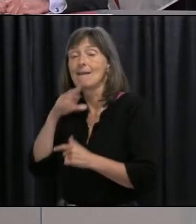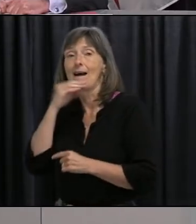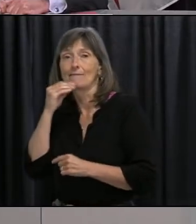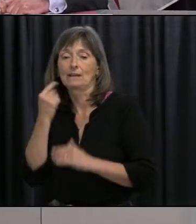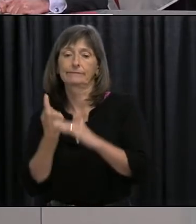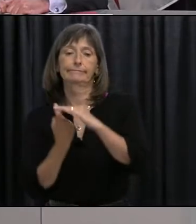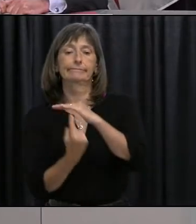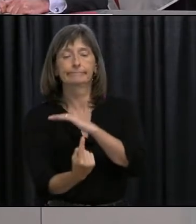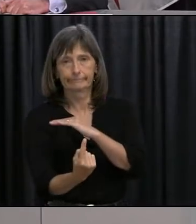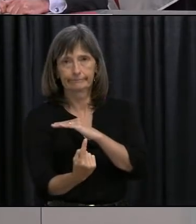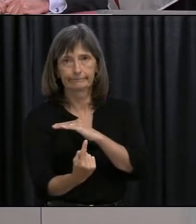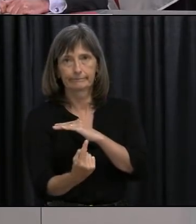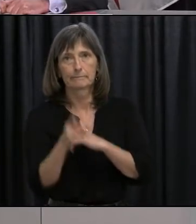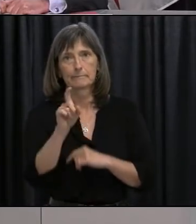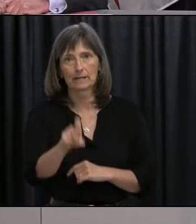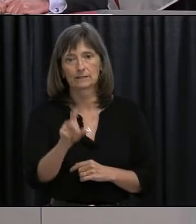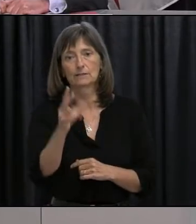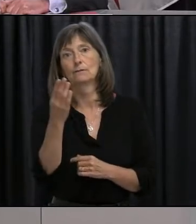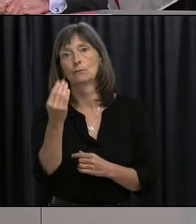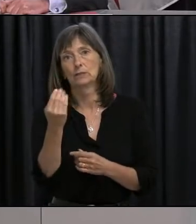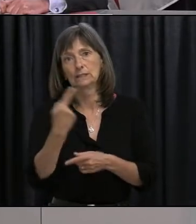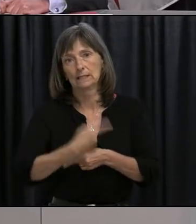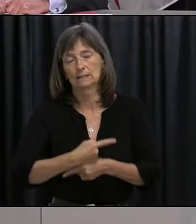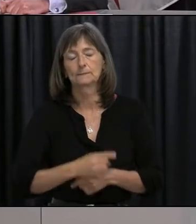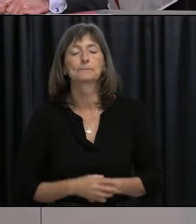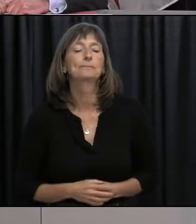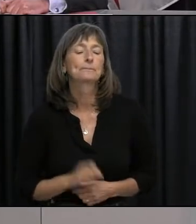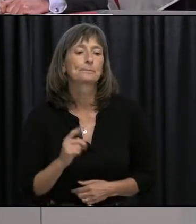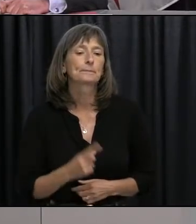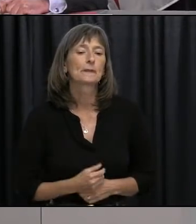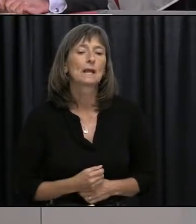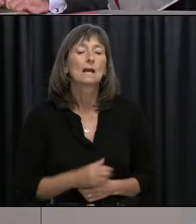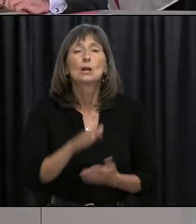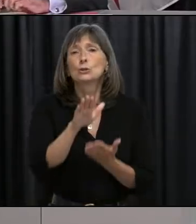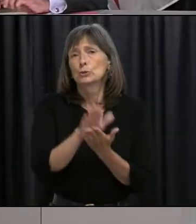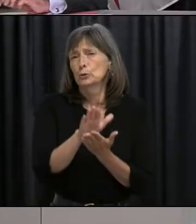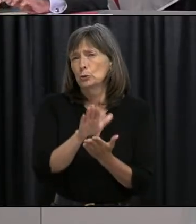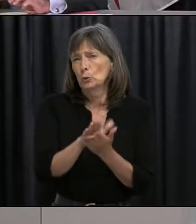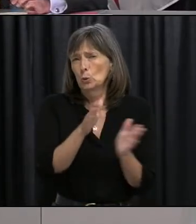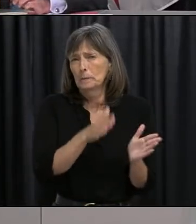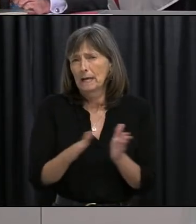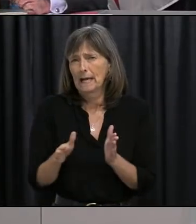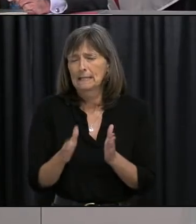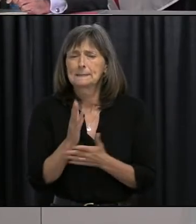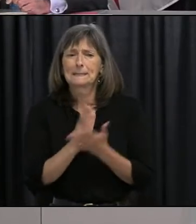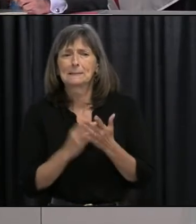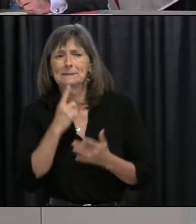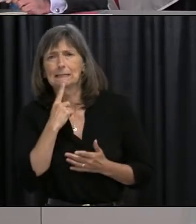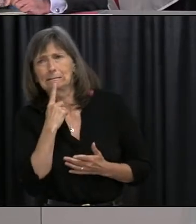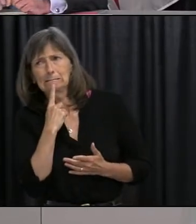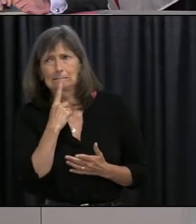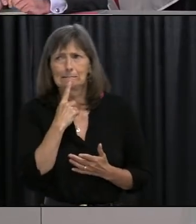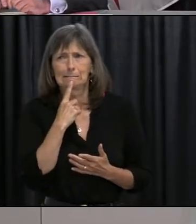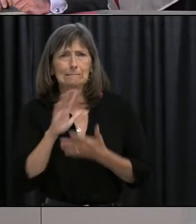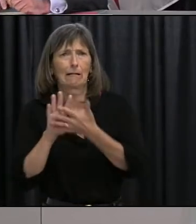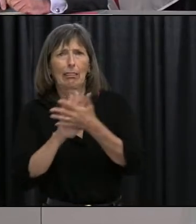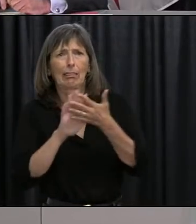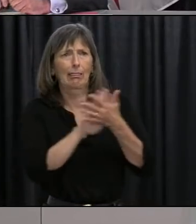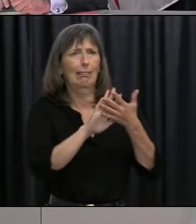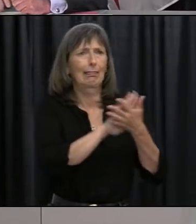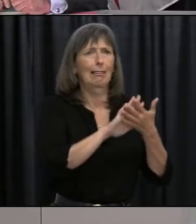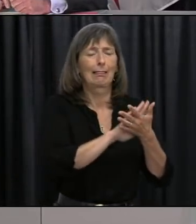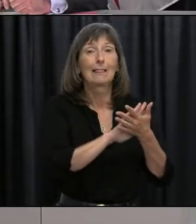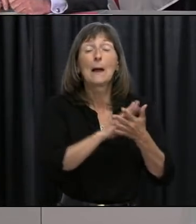Okay, and as well, Premier, the back-to-school plan, some people are saying it's a little vague, and critics are saying that it puts too much on